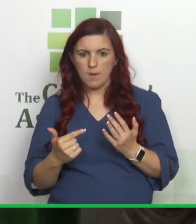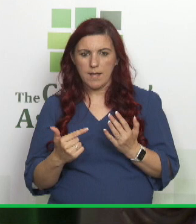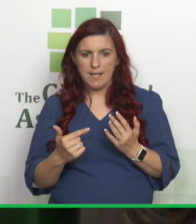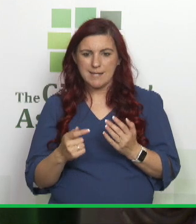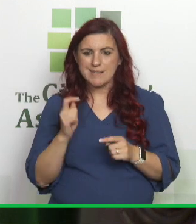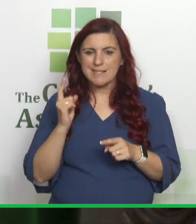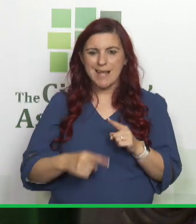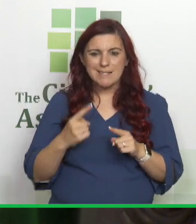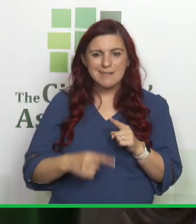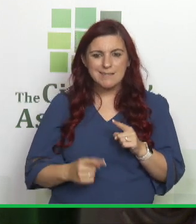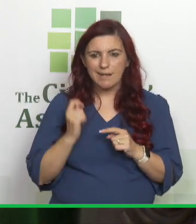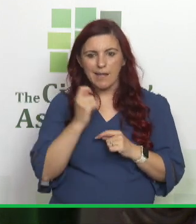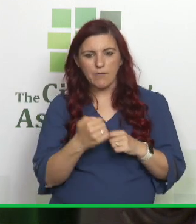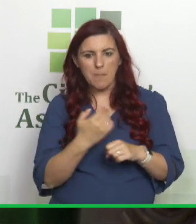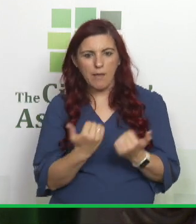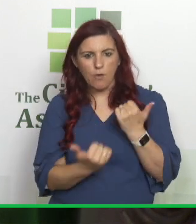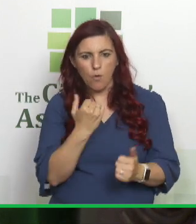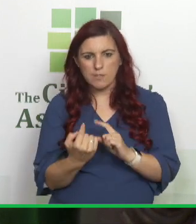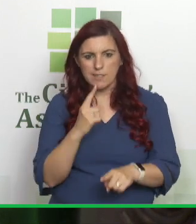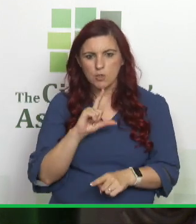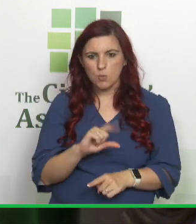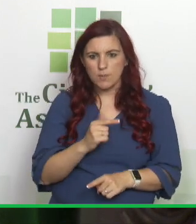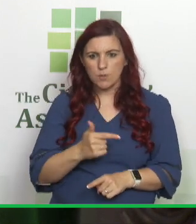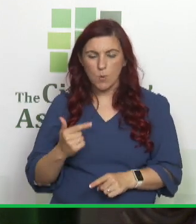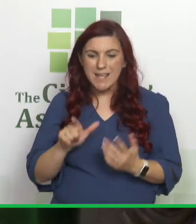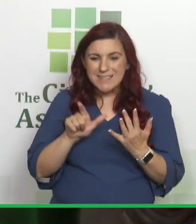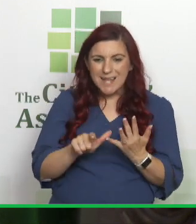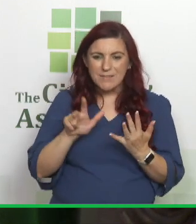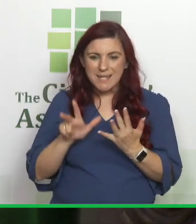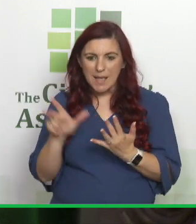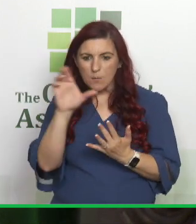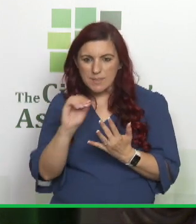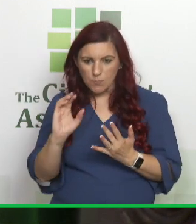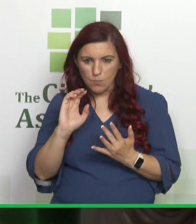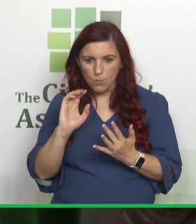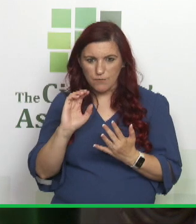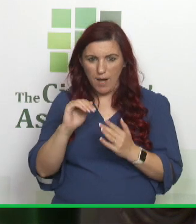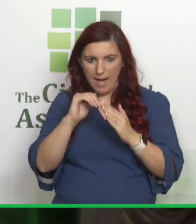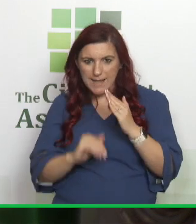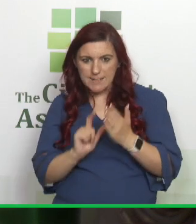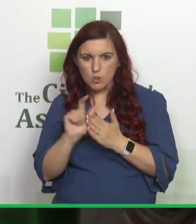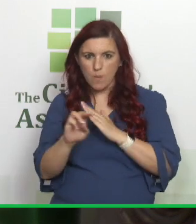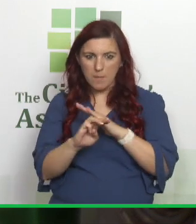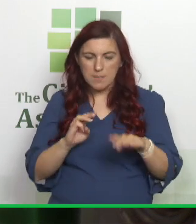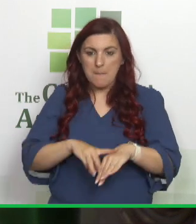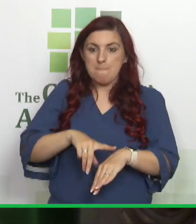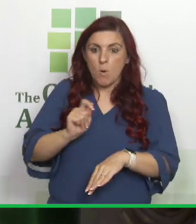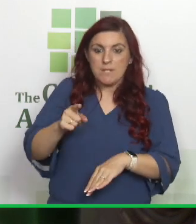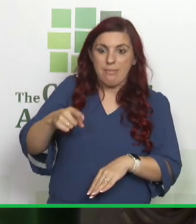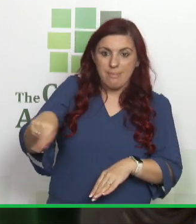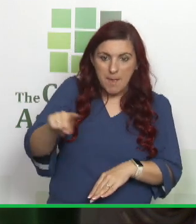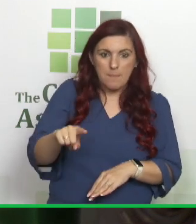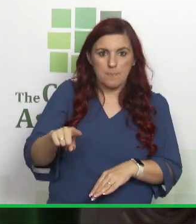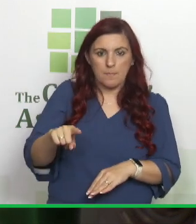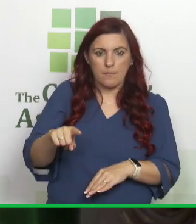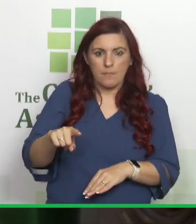in 2022, 78% were for sentences of 12 months or less, and the majority of those offenders were in